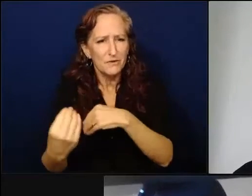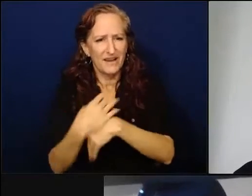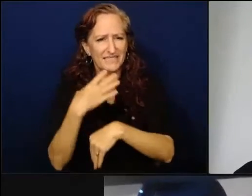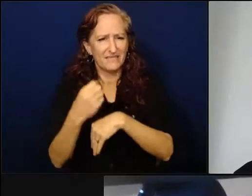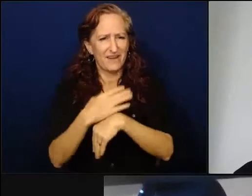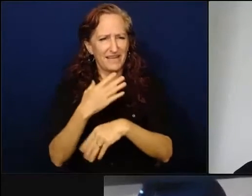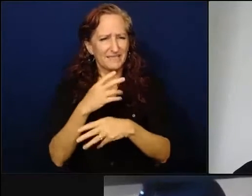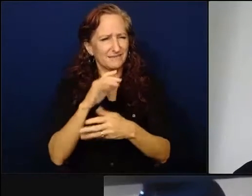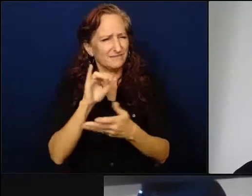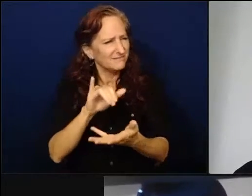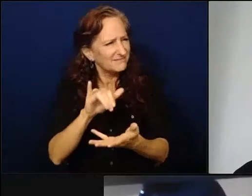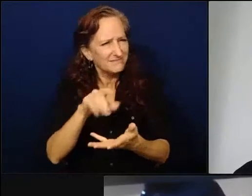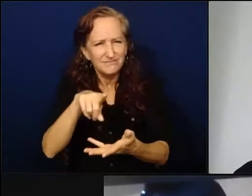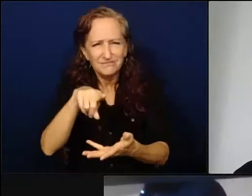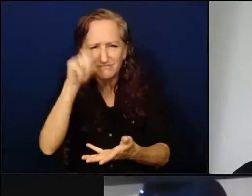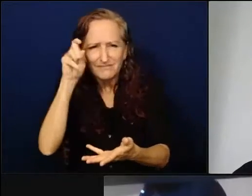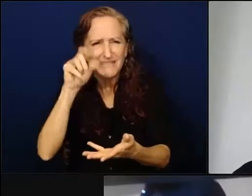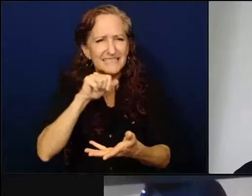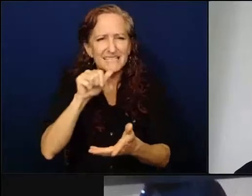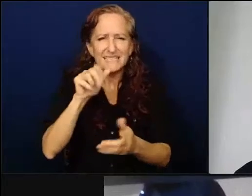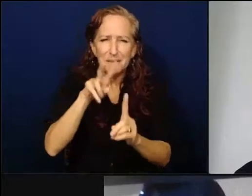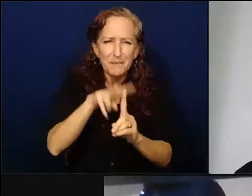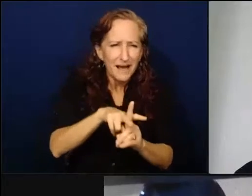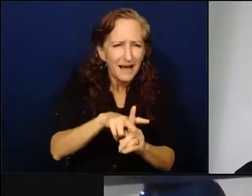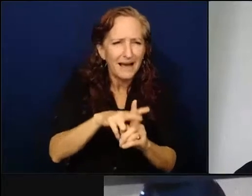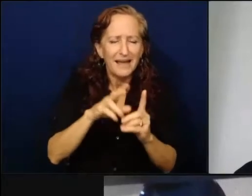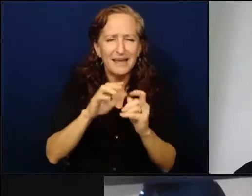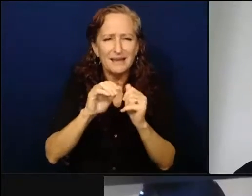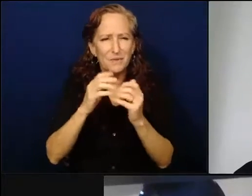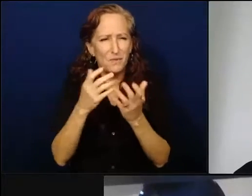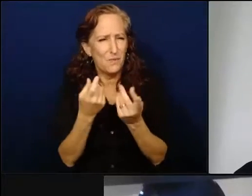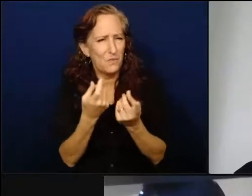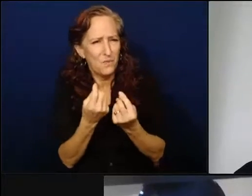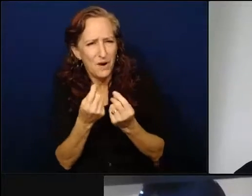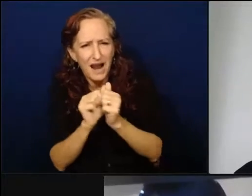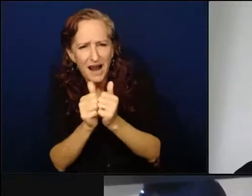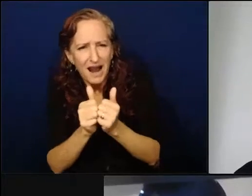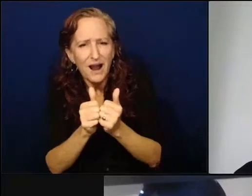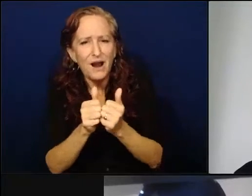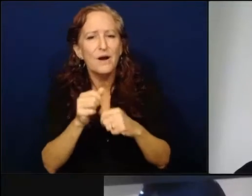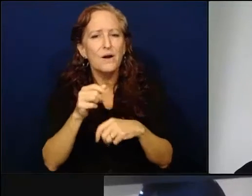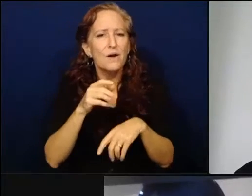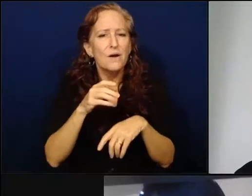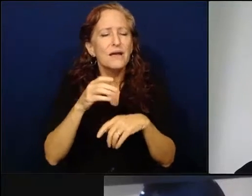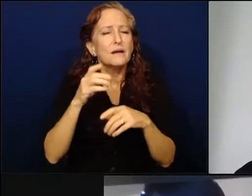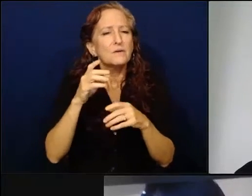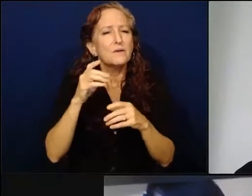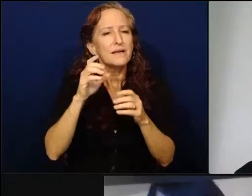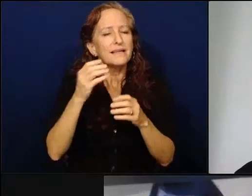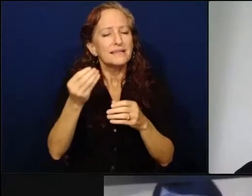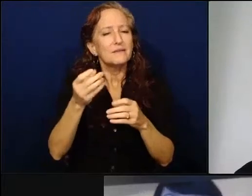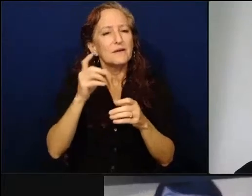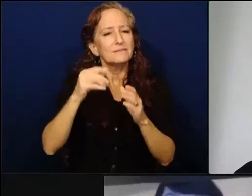this right now? Or how could I put that into practice? There might be some insight in that to just really gut check what stage you're at